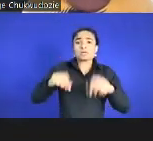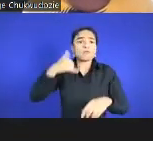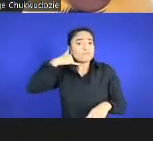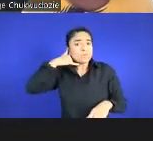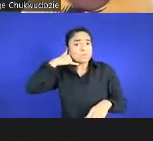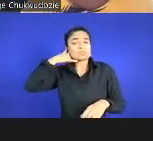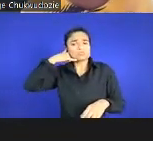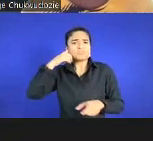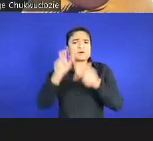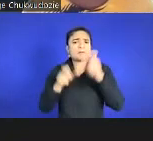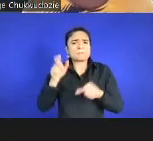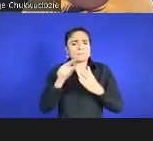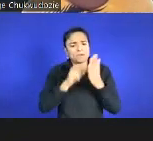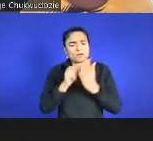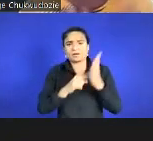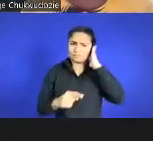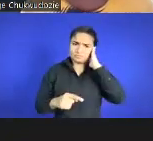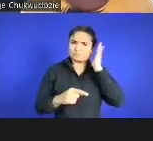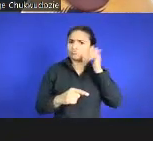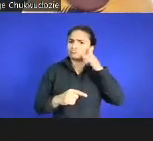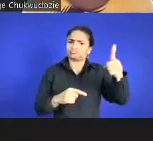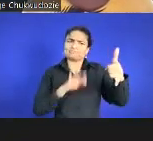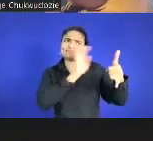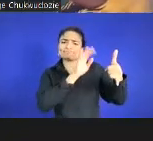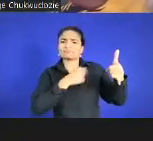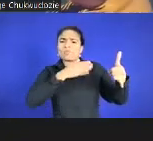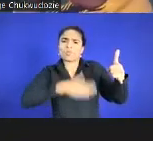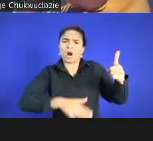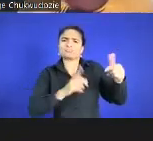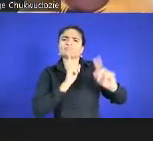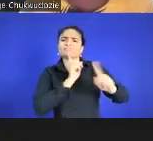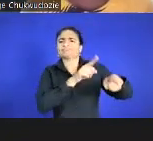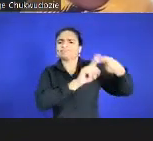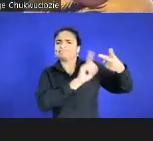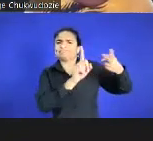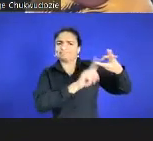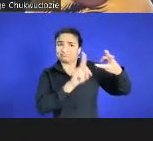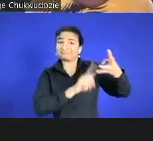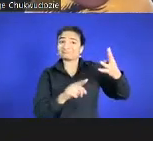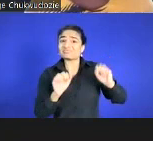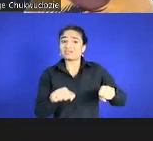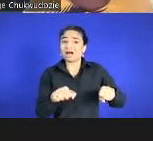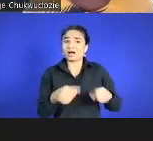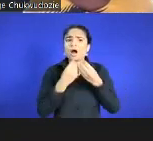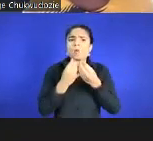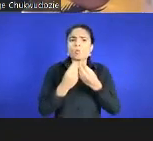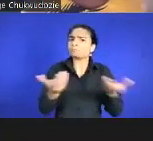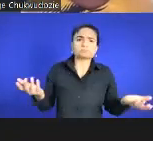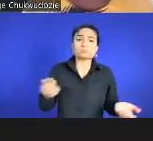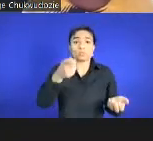cases. If you are setting up suggestion boxes where majority of the people you serve in that